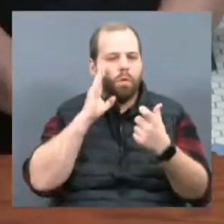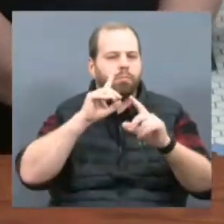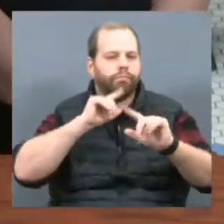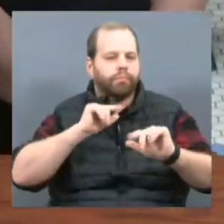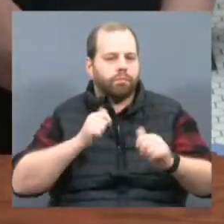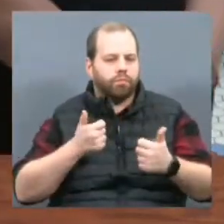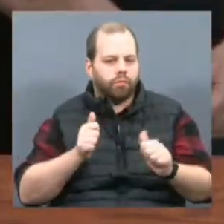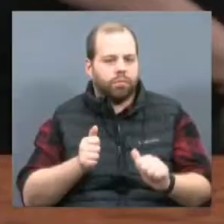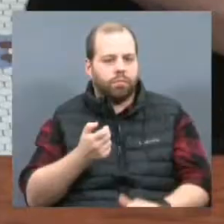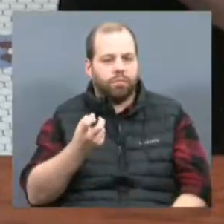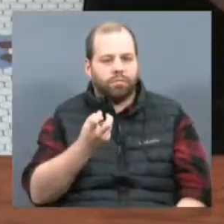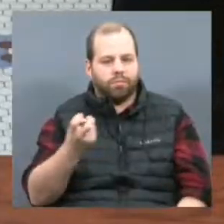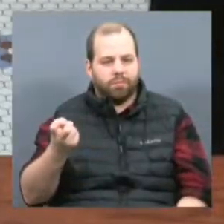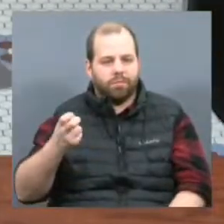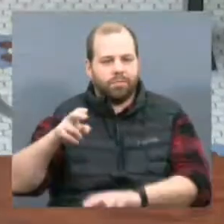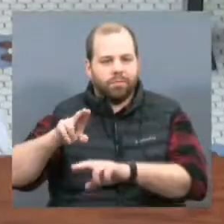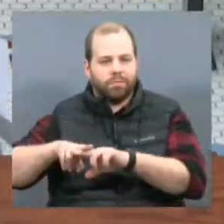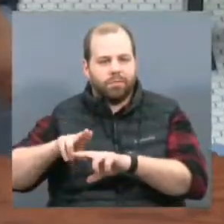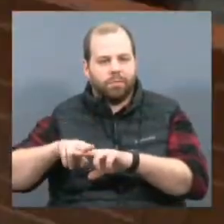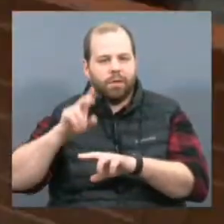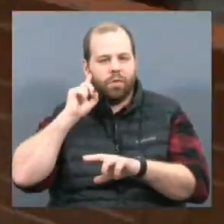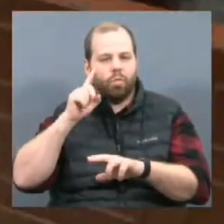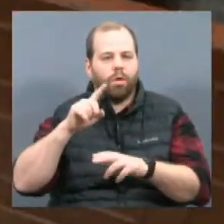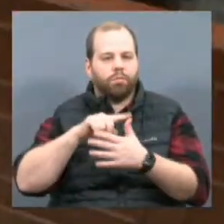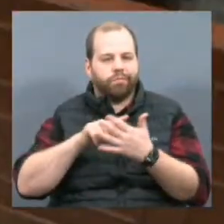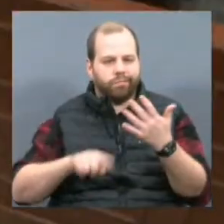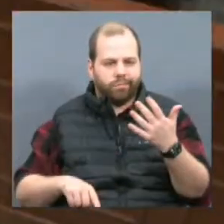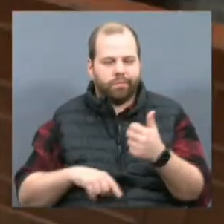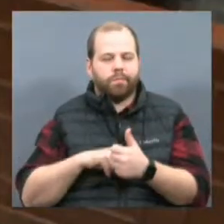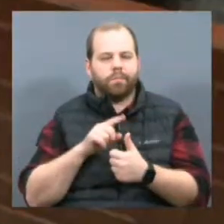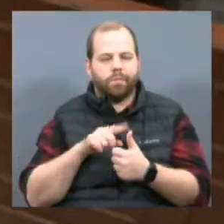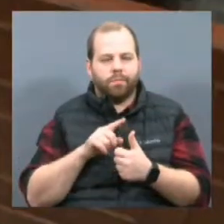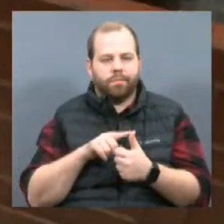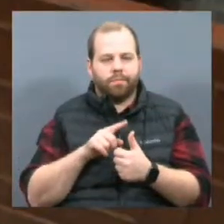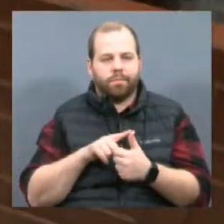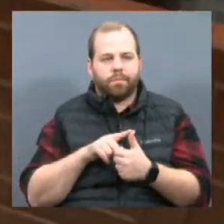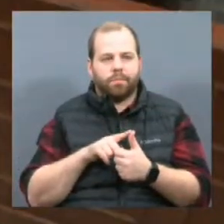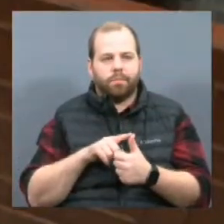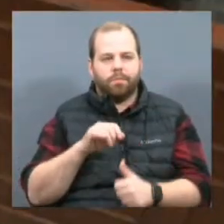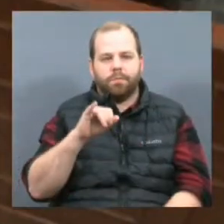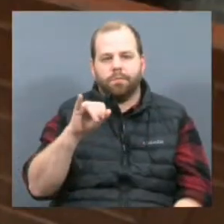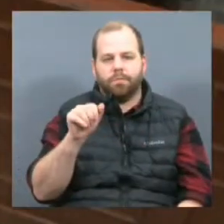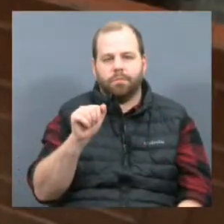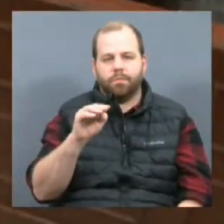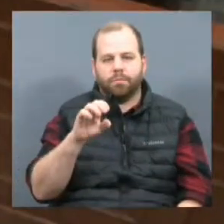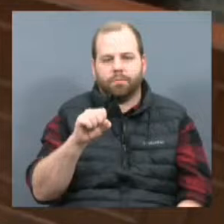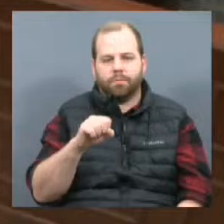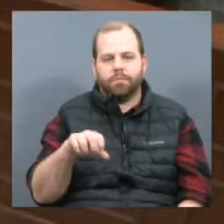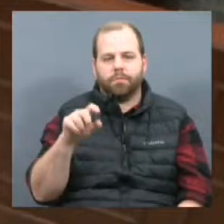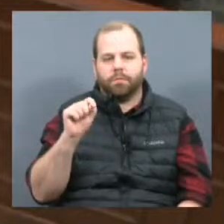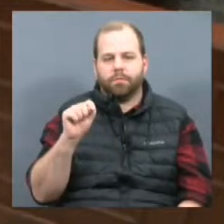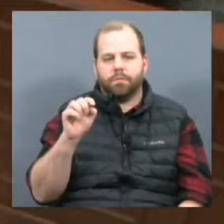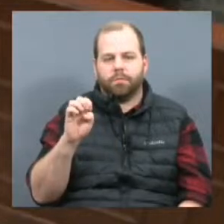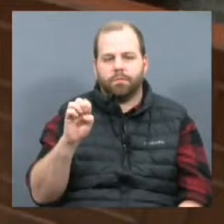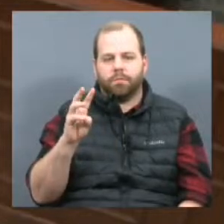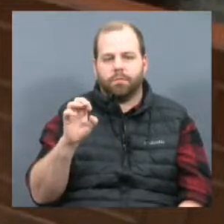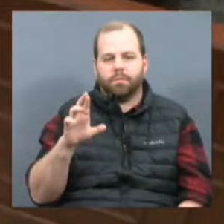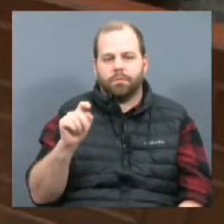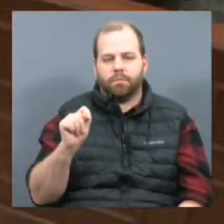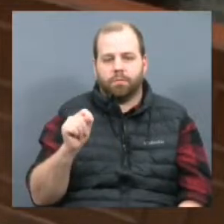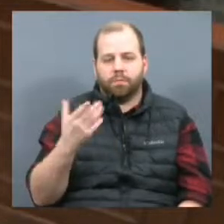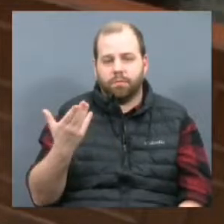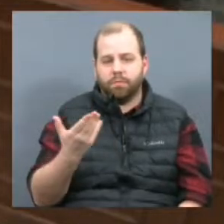here, and then we'll go through the cards here. The first card we have in opposition is James Stewart. If you're present,